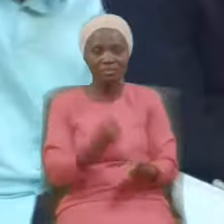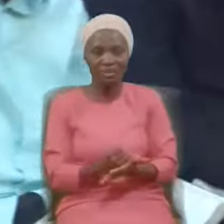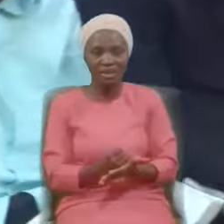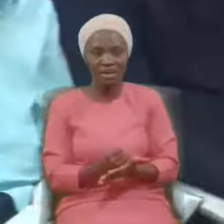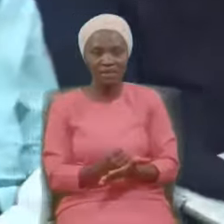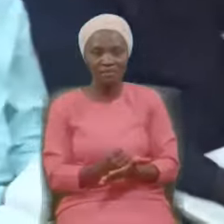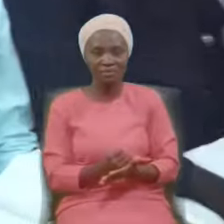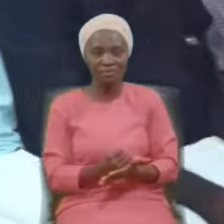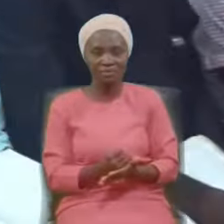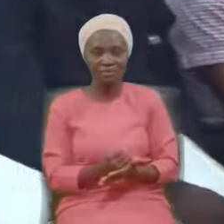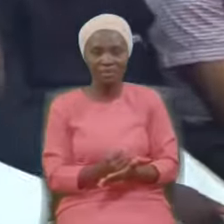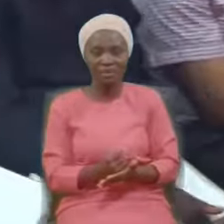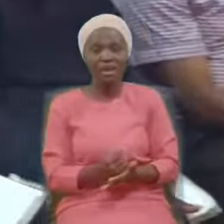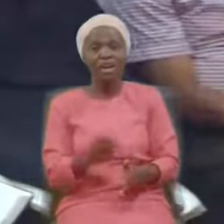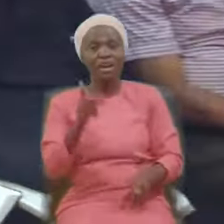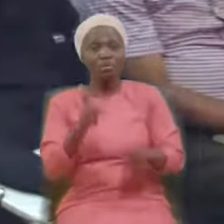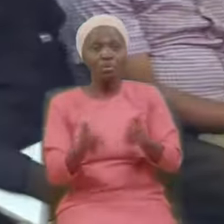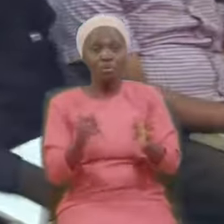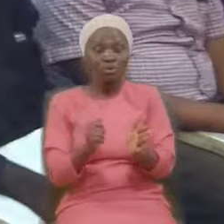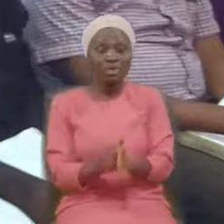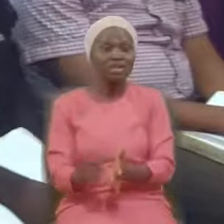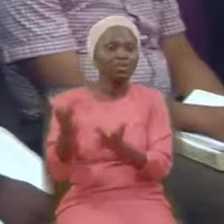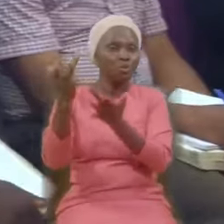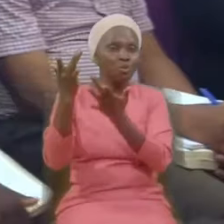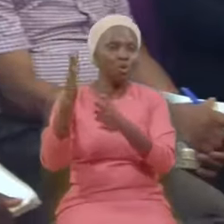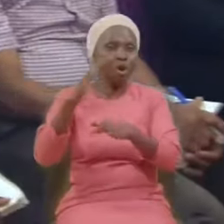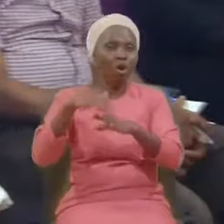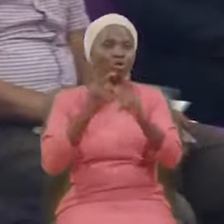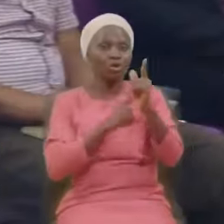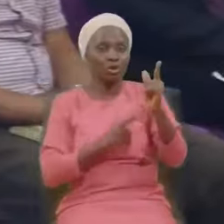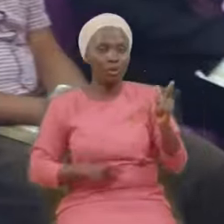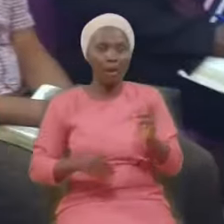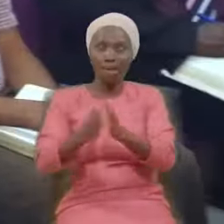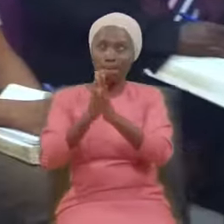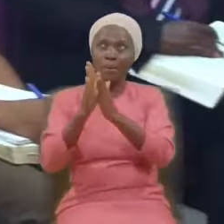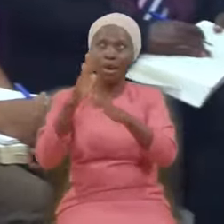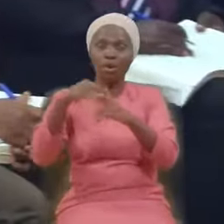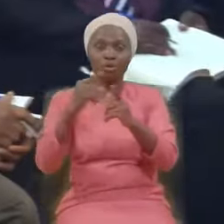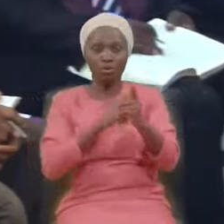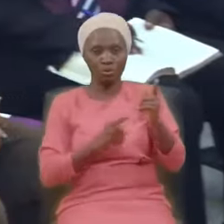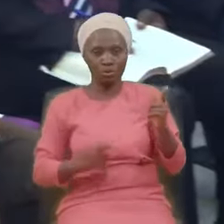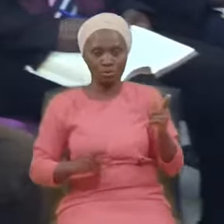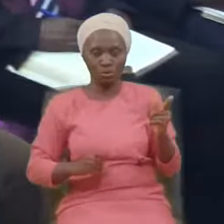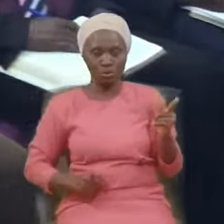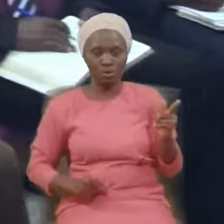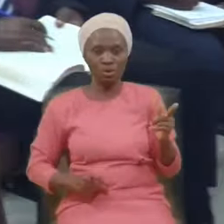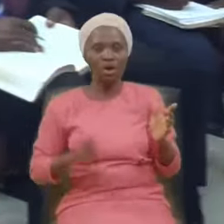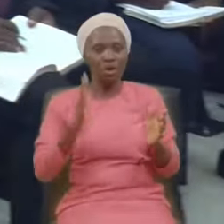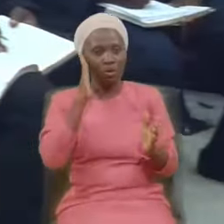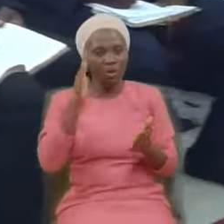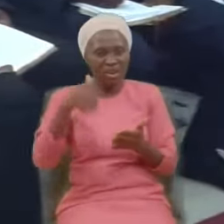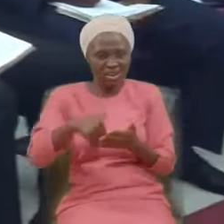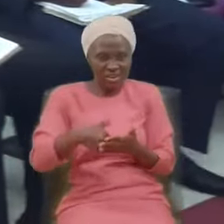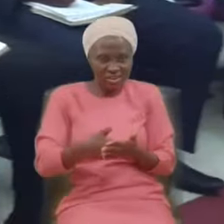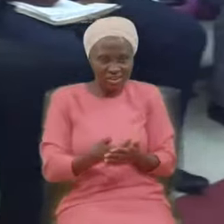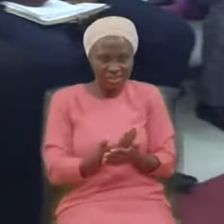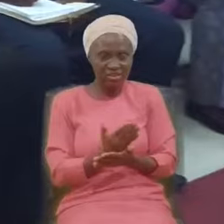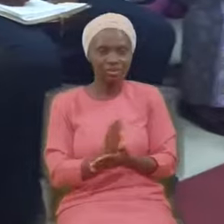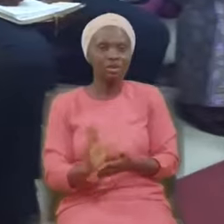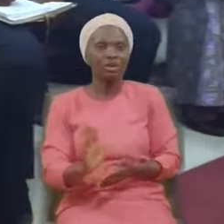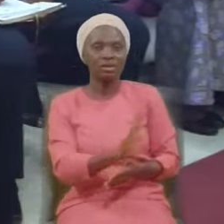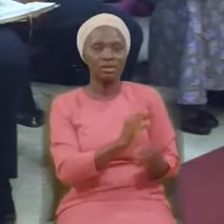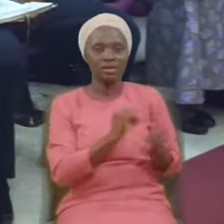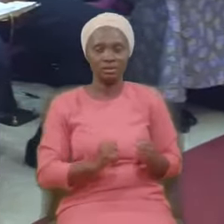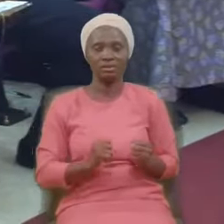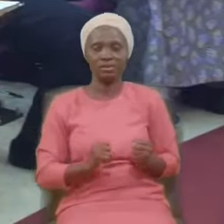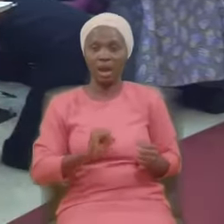They that wait upon the Lord shall renew their strength. I rejoice with you tonight.